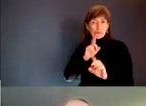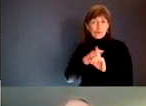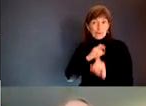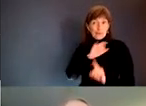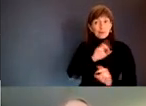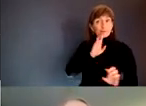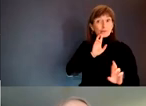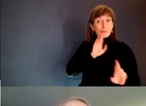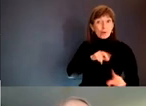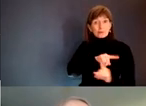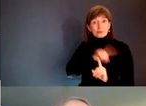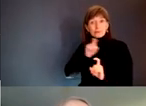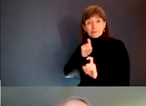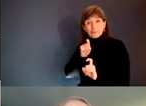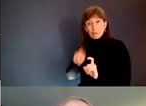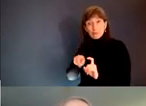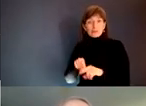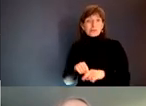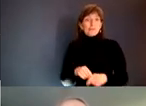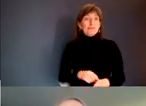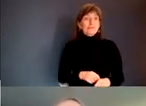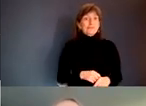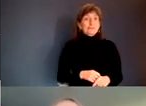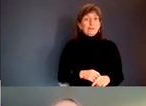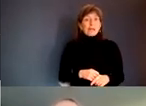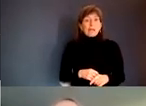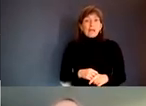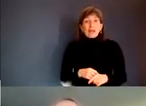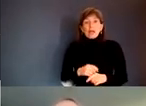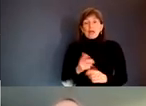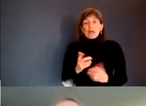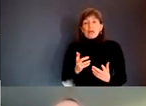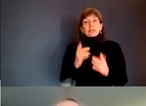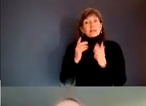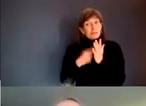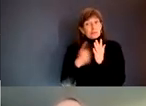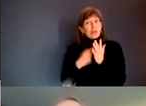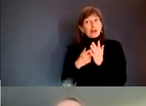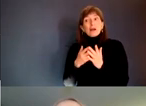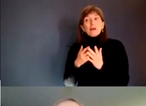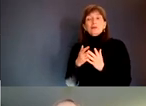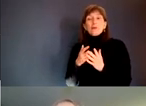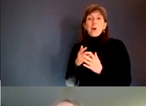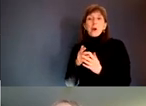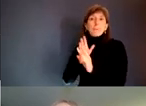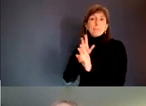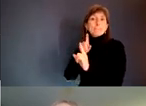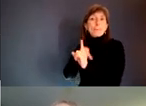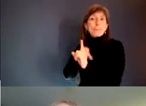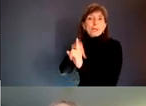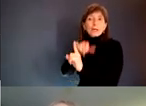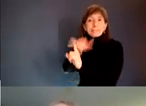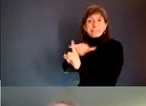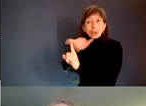Because unfortunately, we do know that there is coercion, sometimes there's bullying and undue pressure that